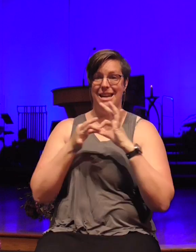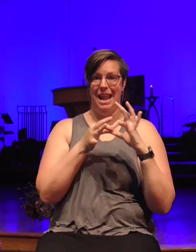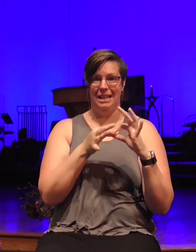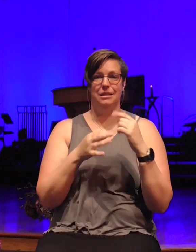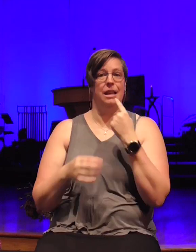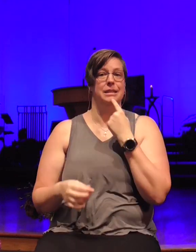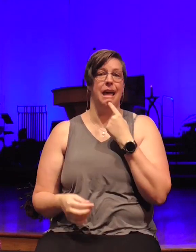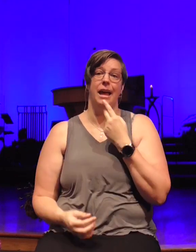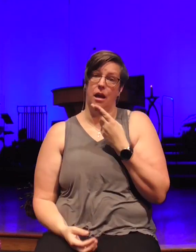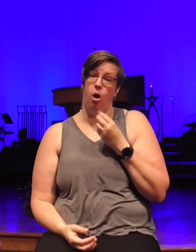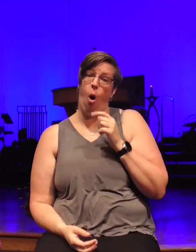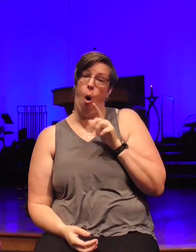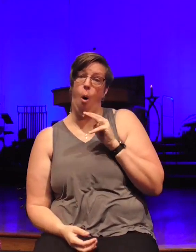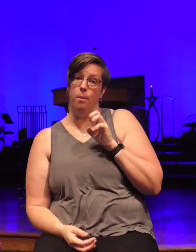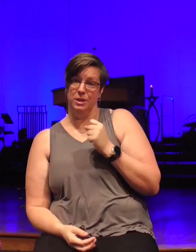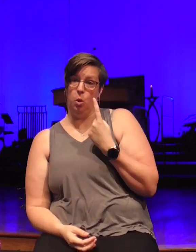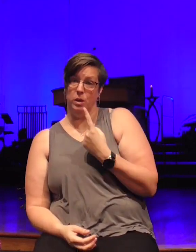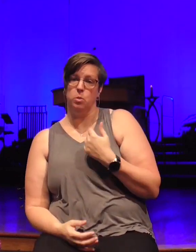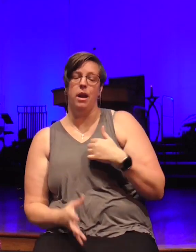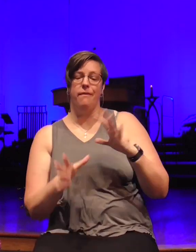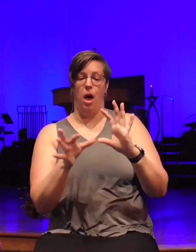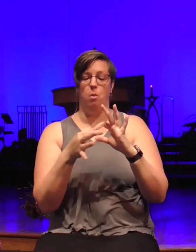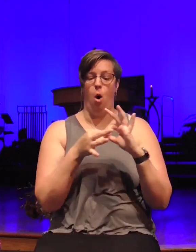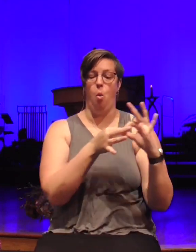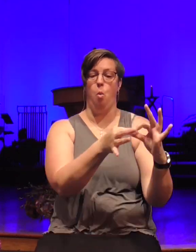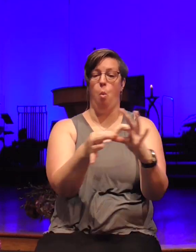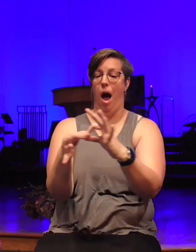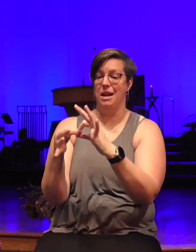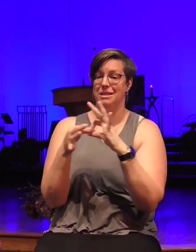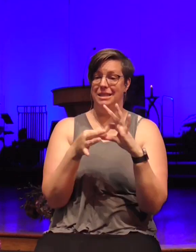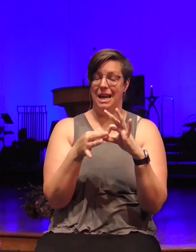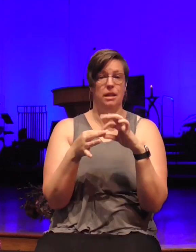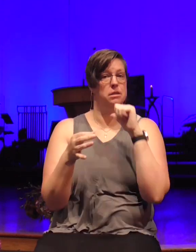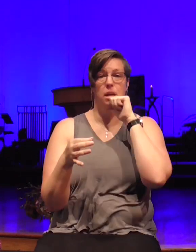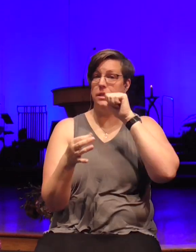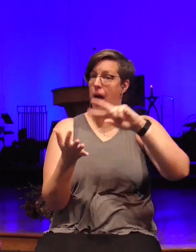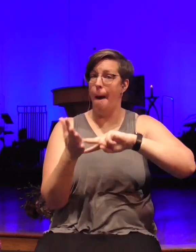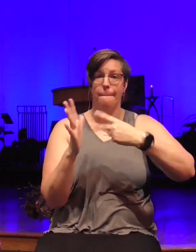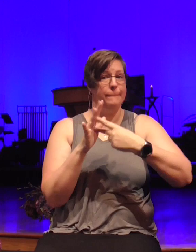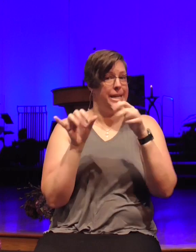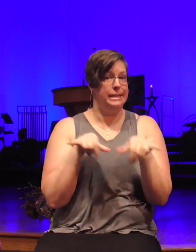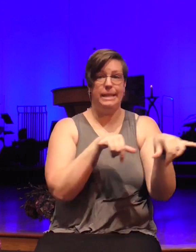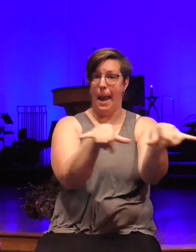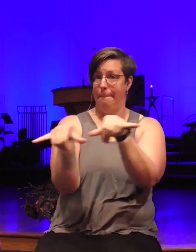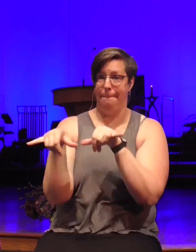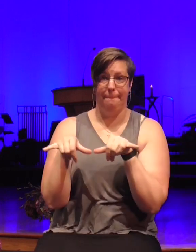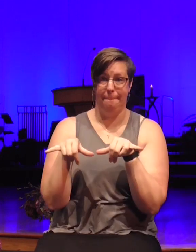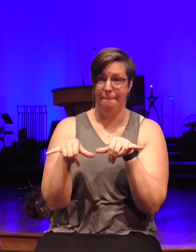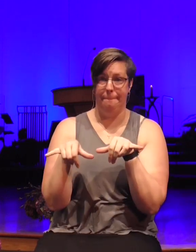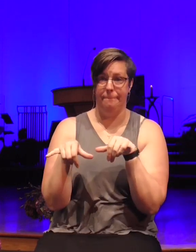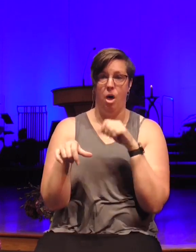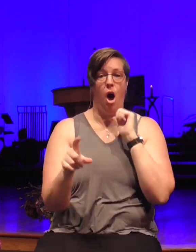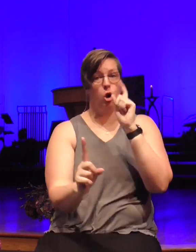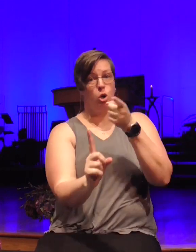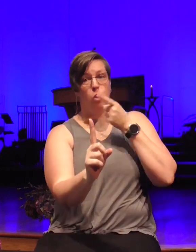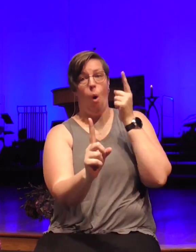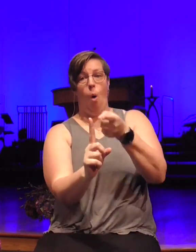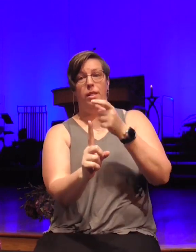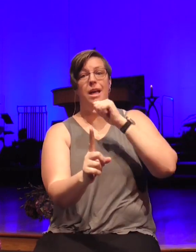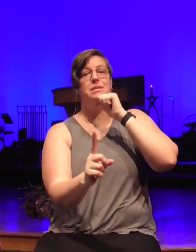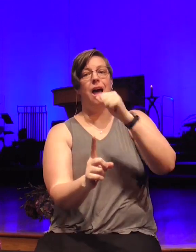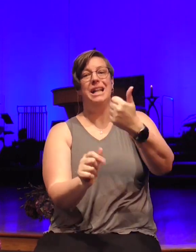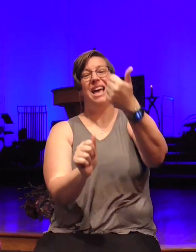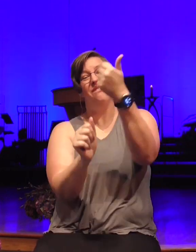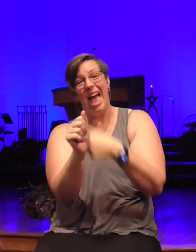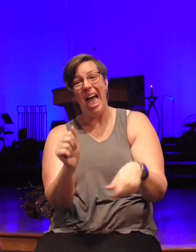Ernest Holmes was one of them, oneness is not sameness. Our goal is not to get everyone in